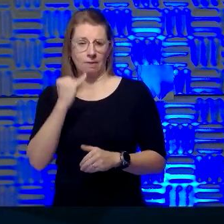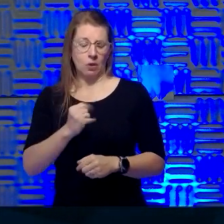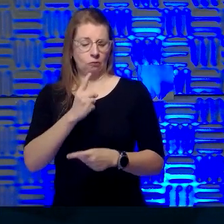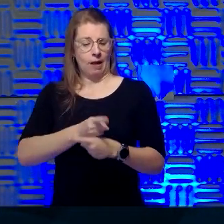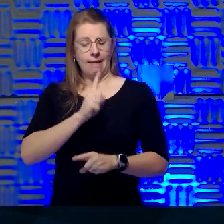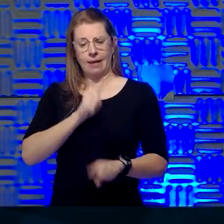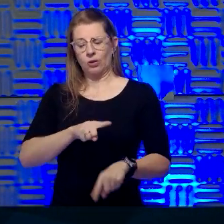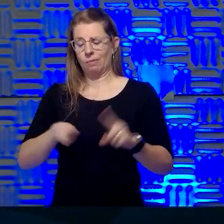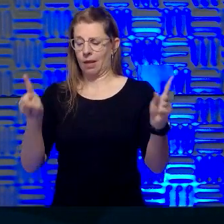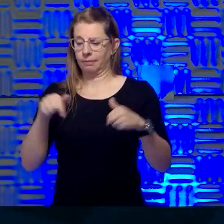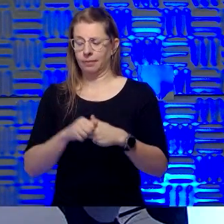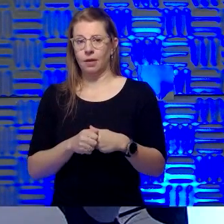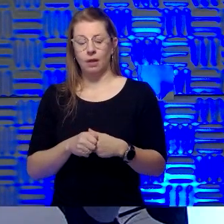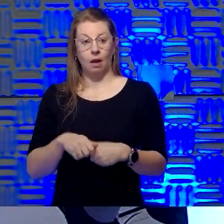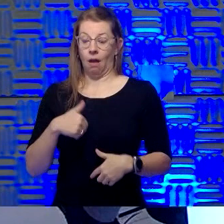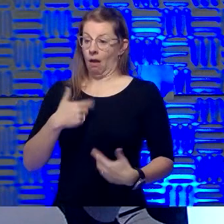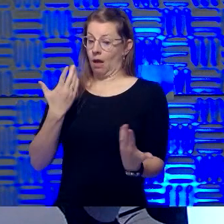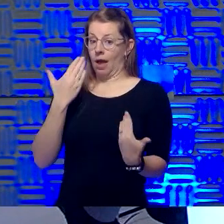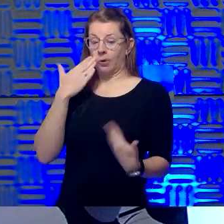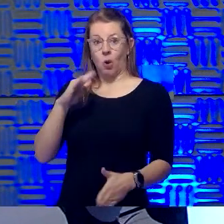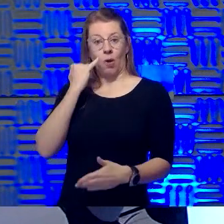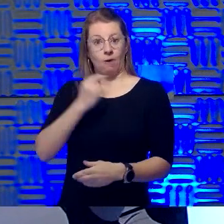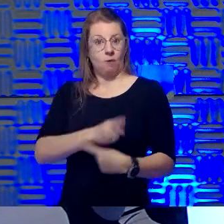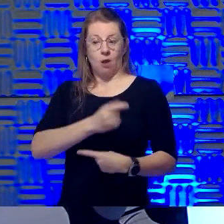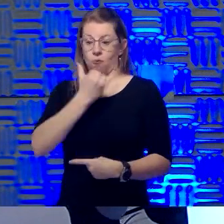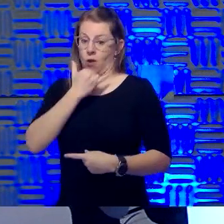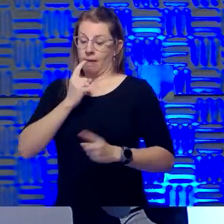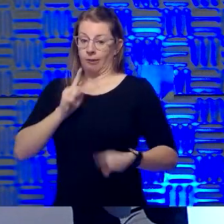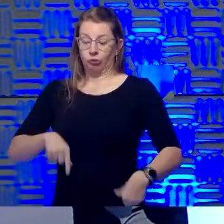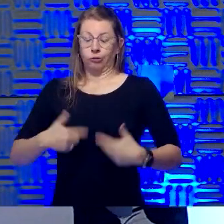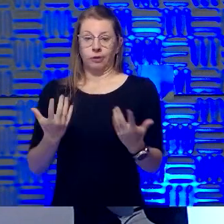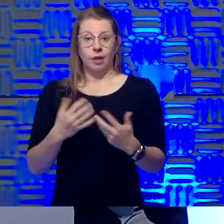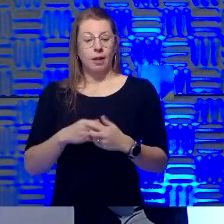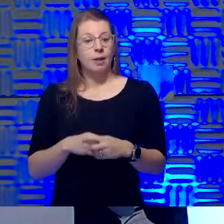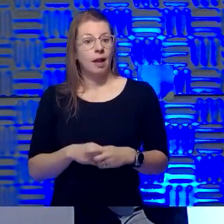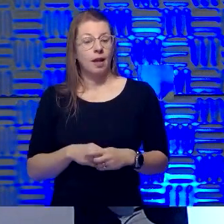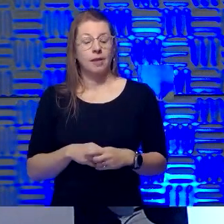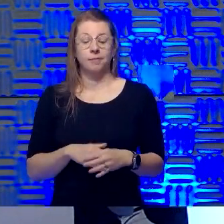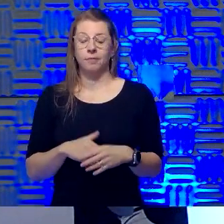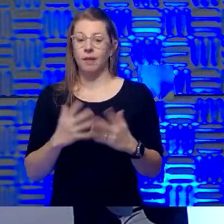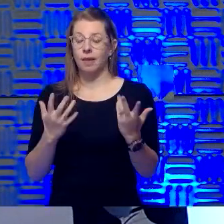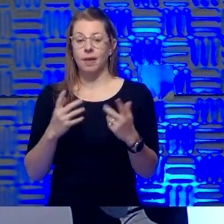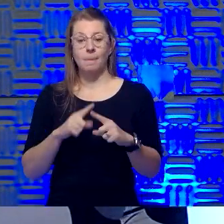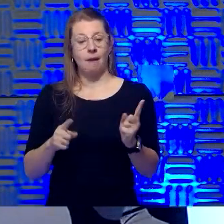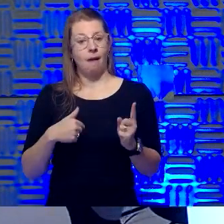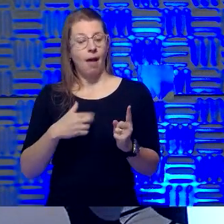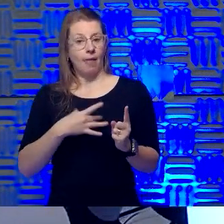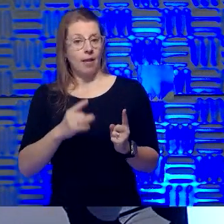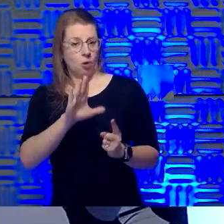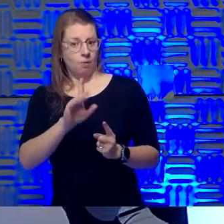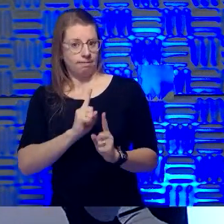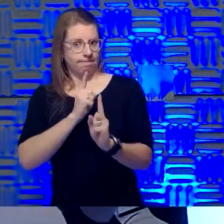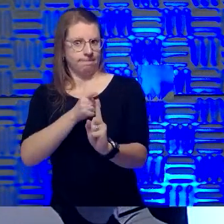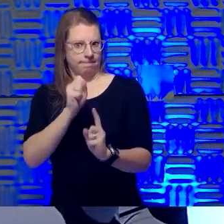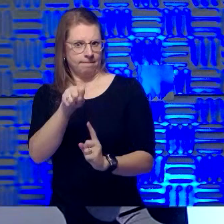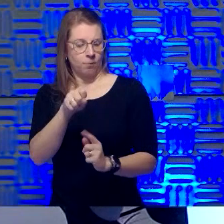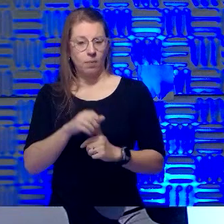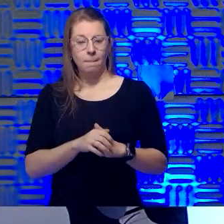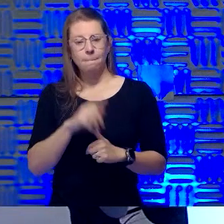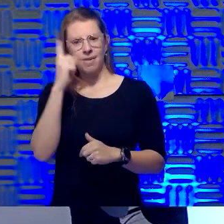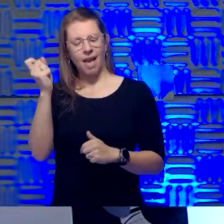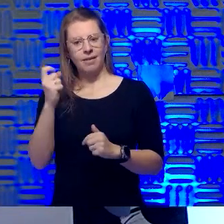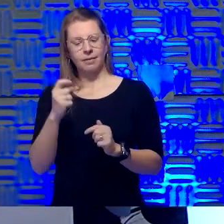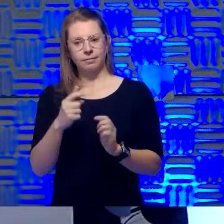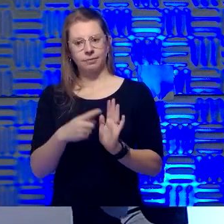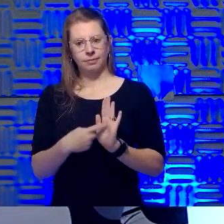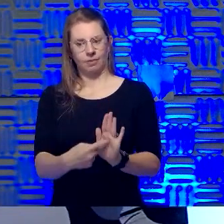but Well, I don't know if there's a right answer or a wrong answer. I think everybody may have a different one, but I like where you're going with that, because it says,